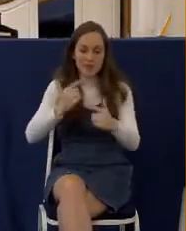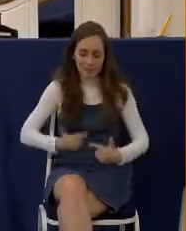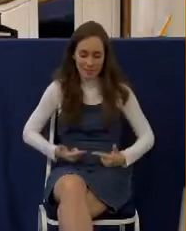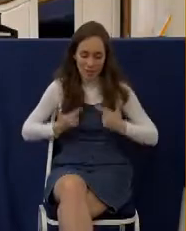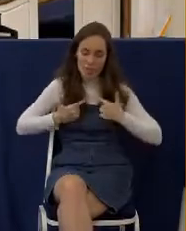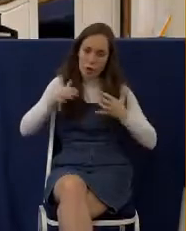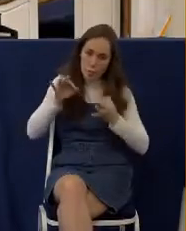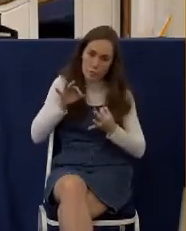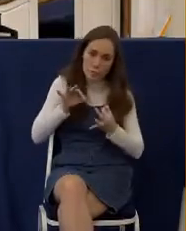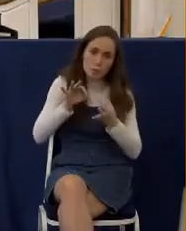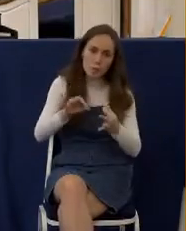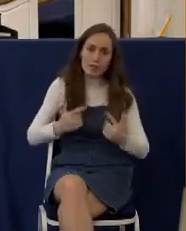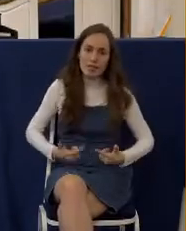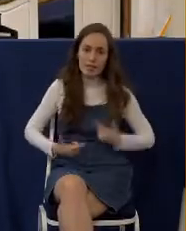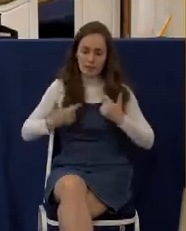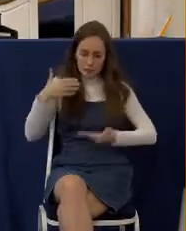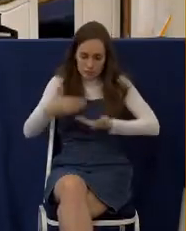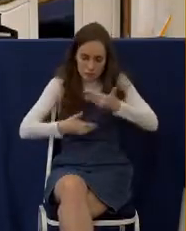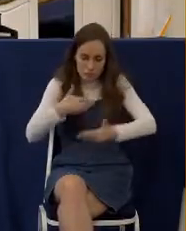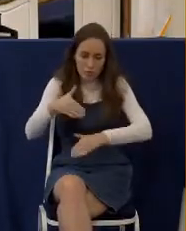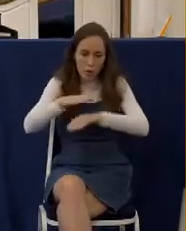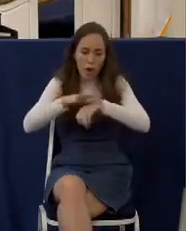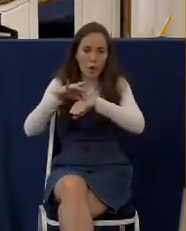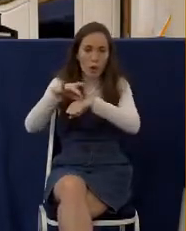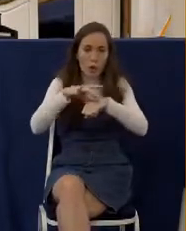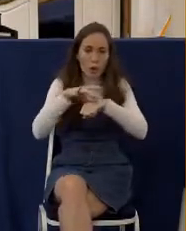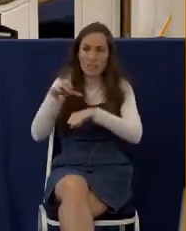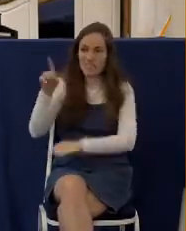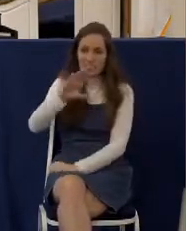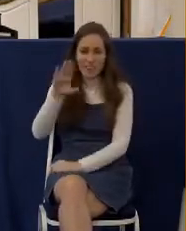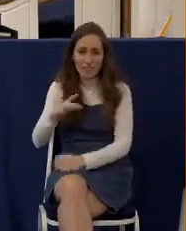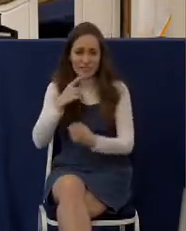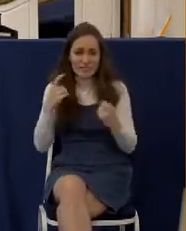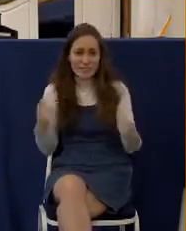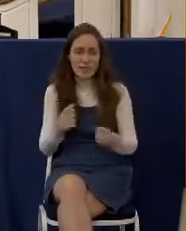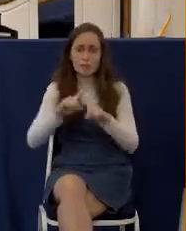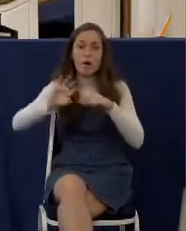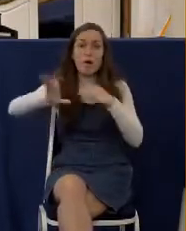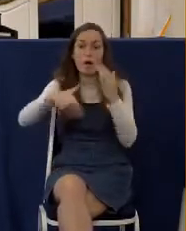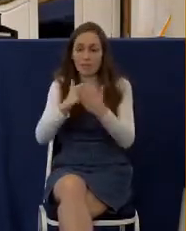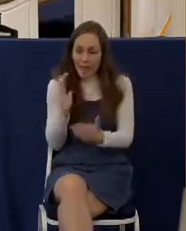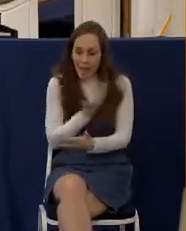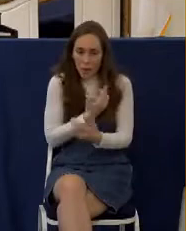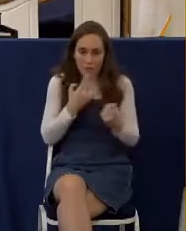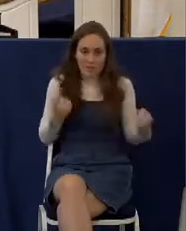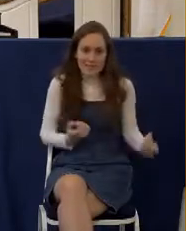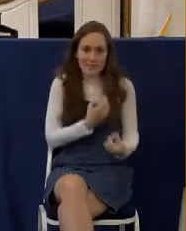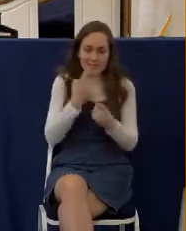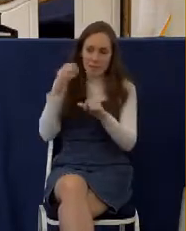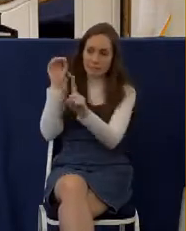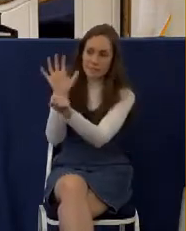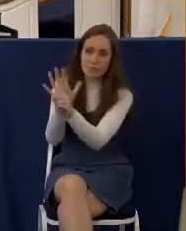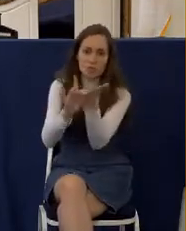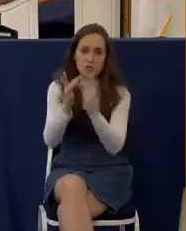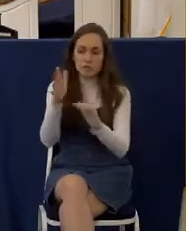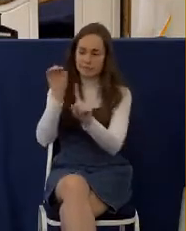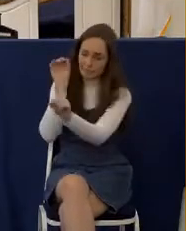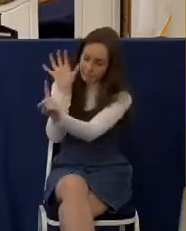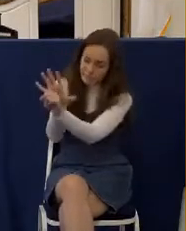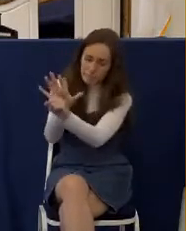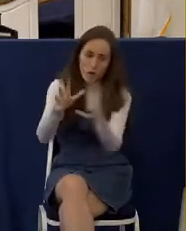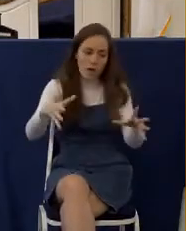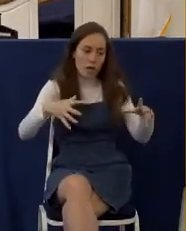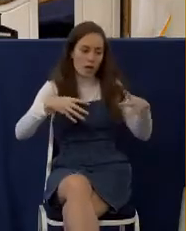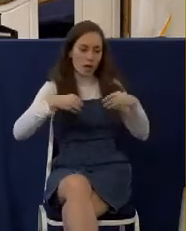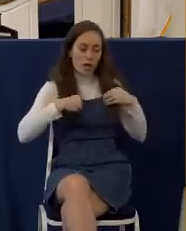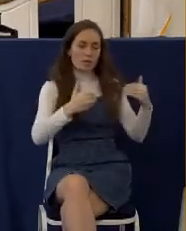knew no sin became sin for us. He took all of your sins upon himself. He made himself poor, and he